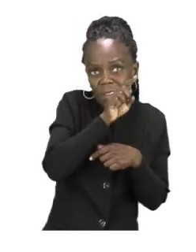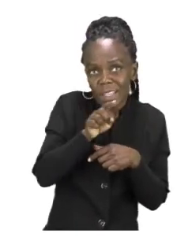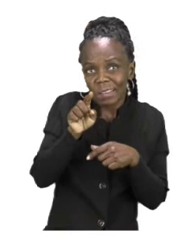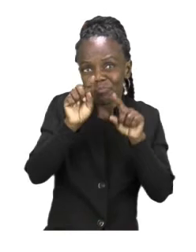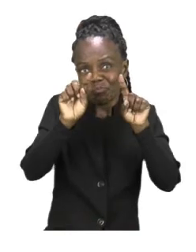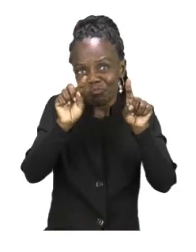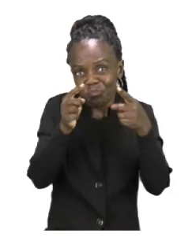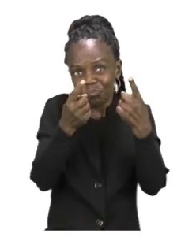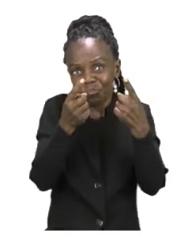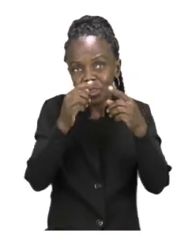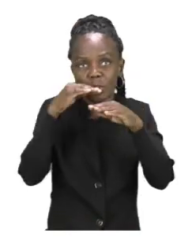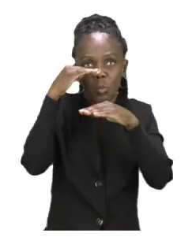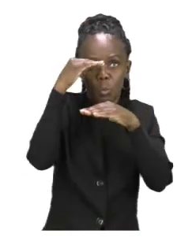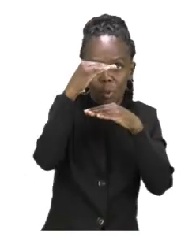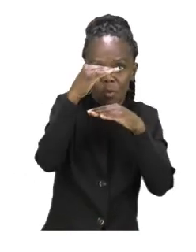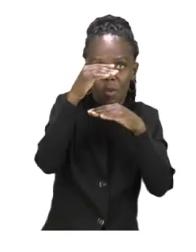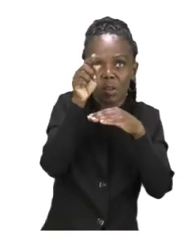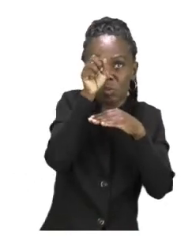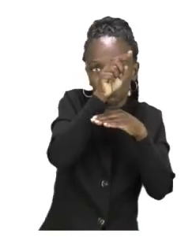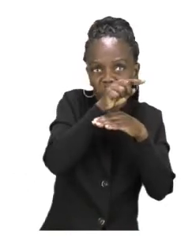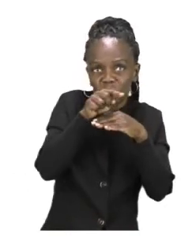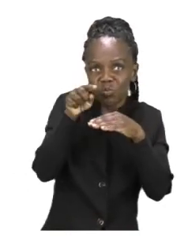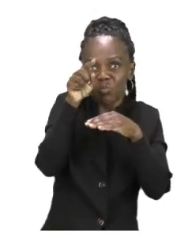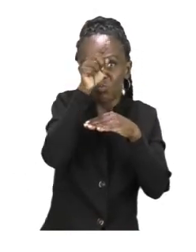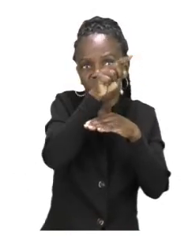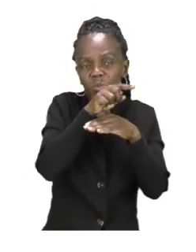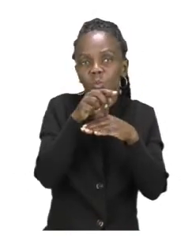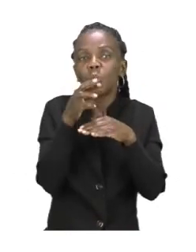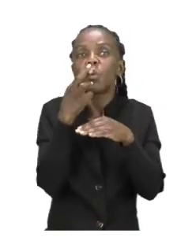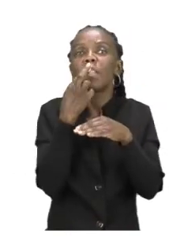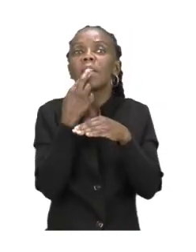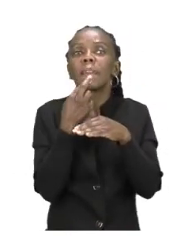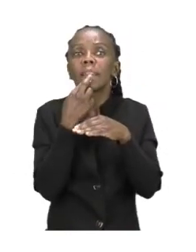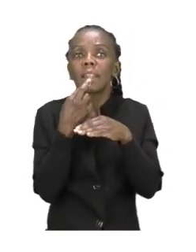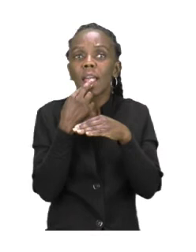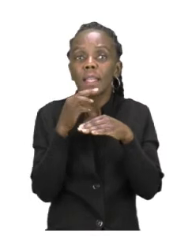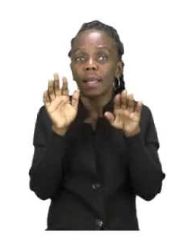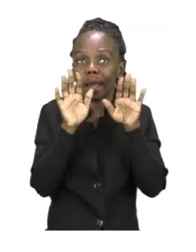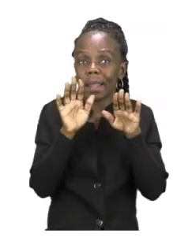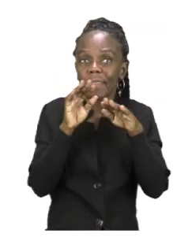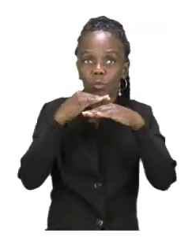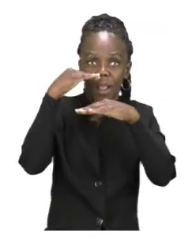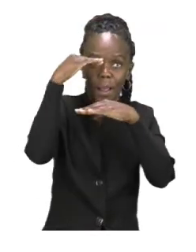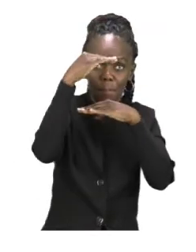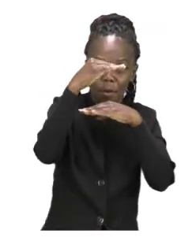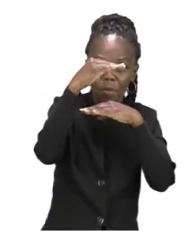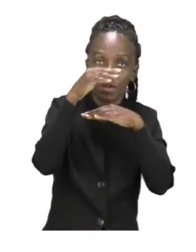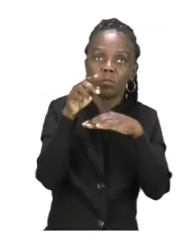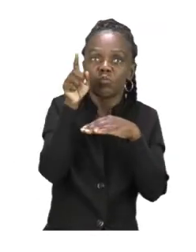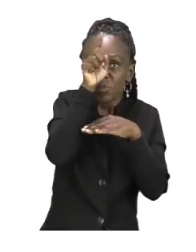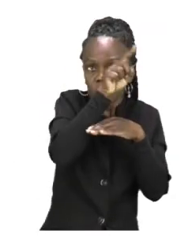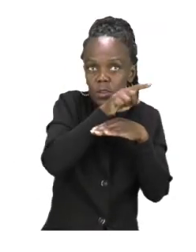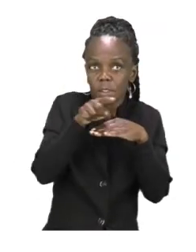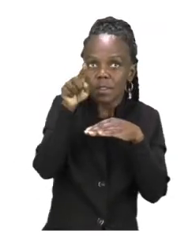objects above the table with a red color. And then you are